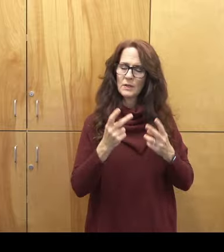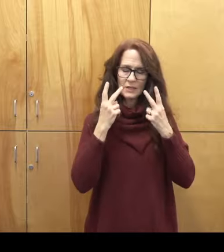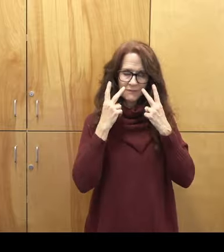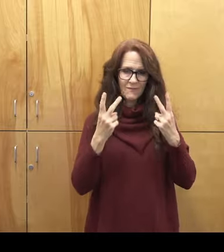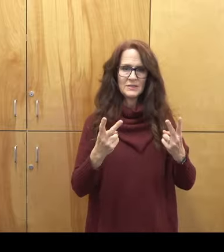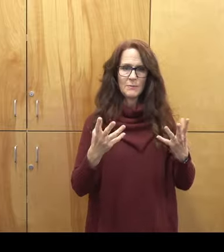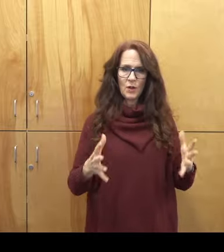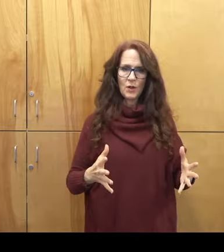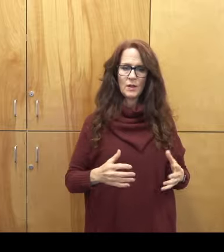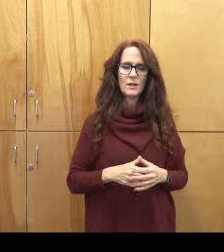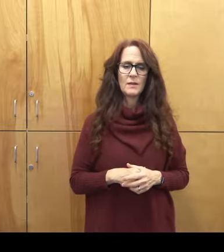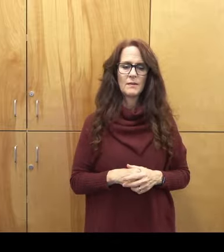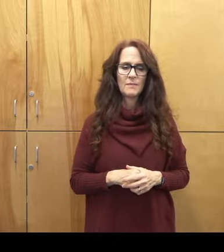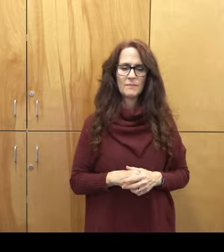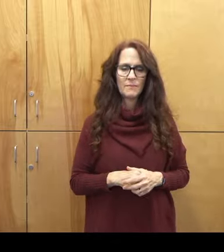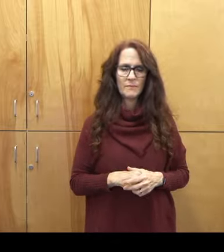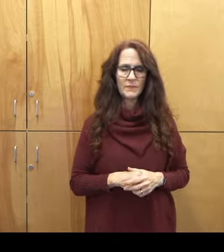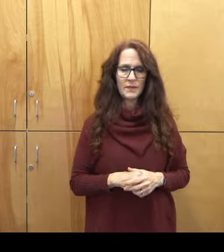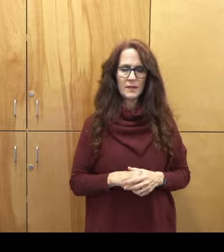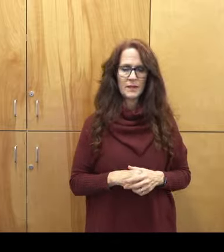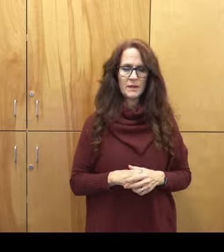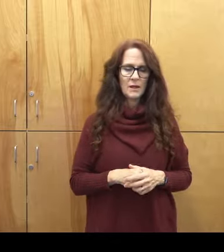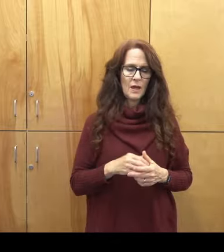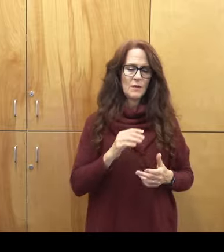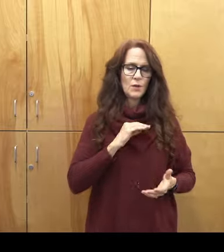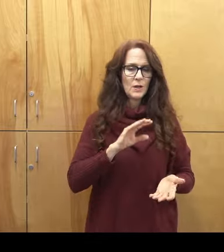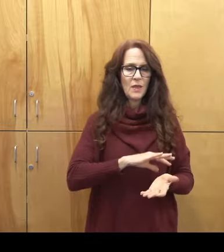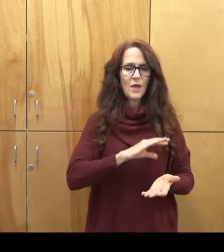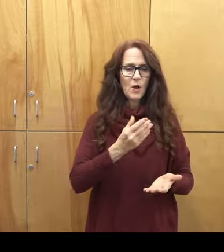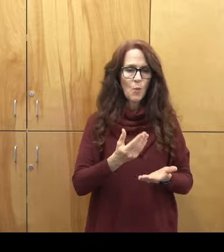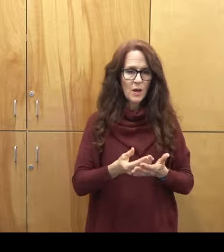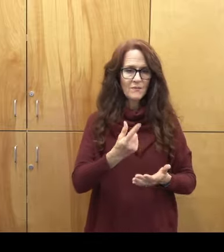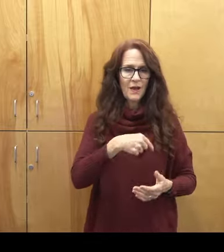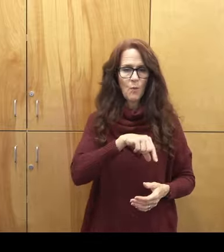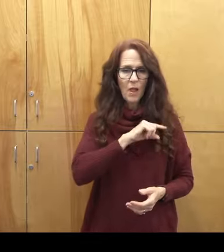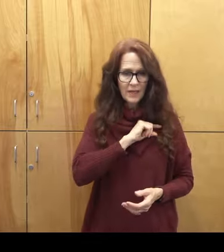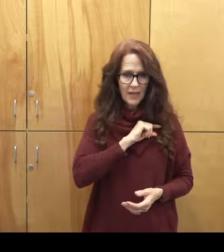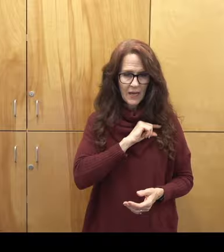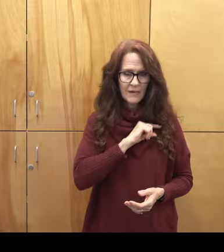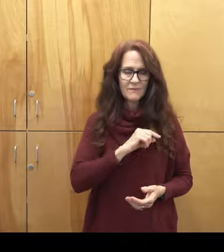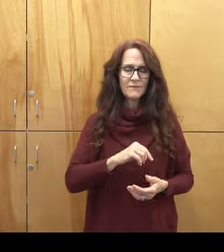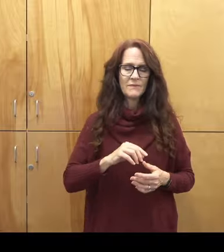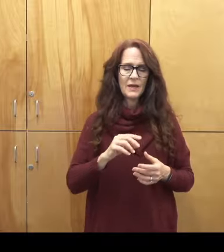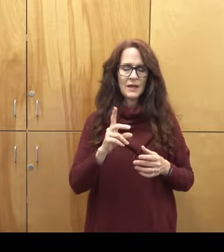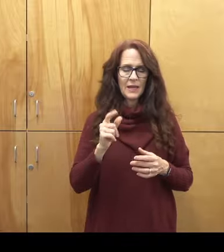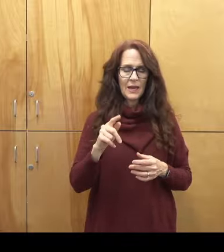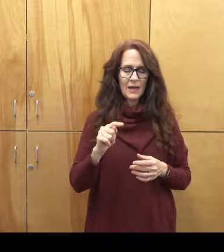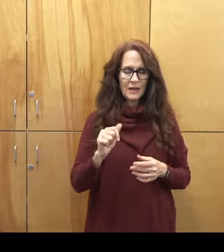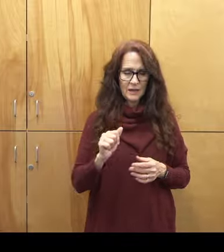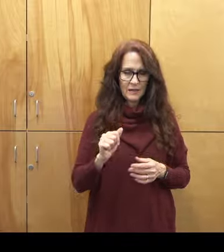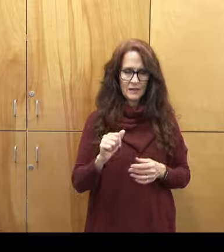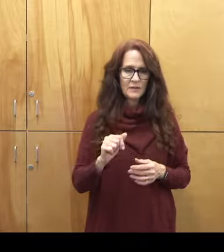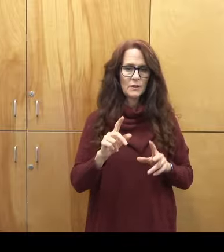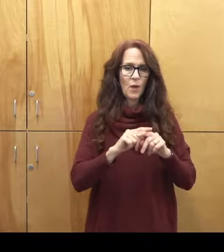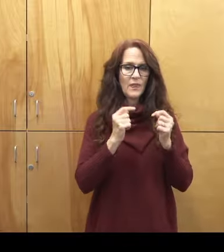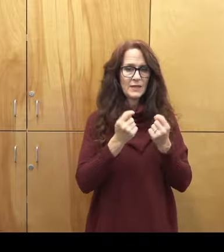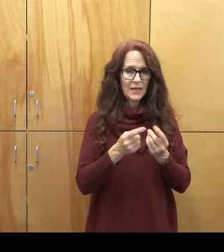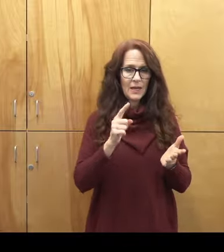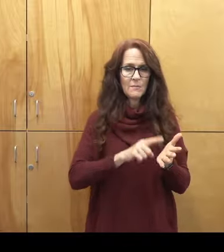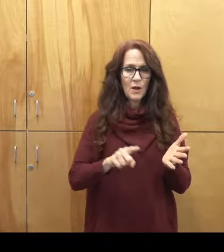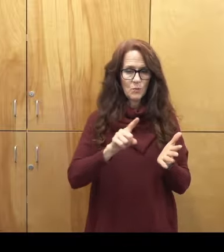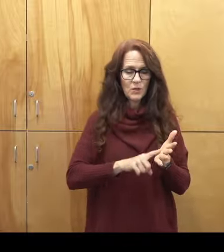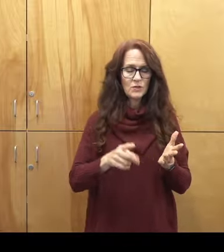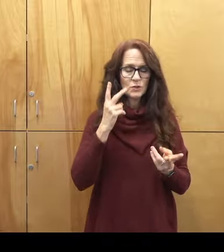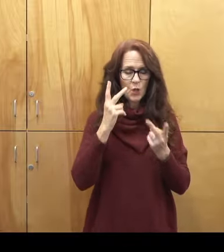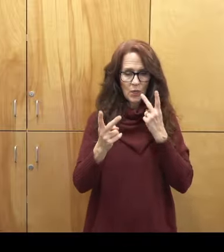So looking at quantitative and that qualitative data. So that is what our team and research is currently looking